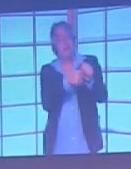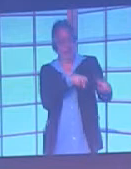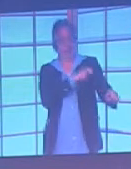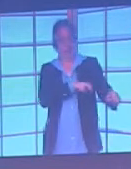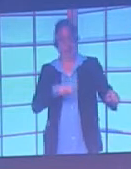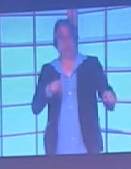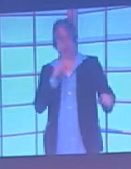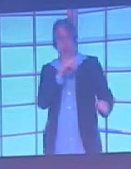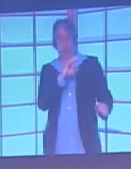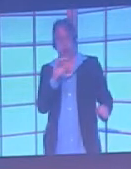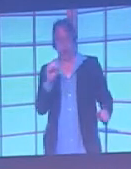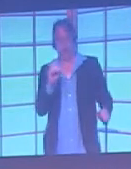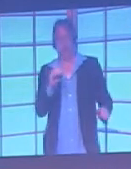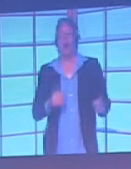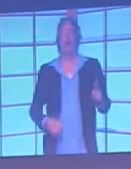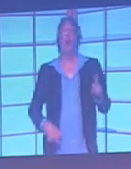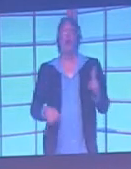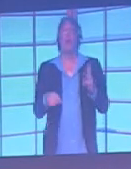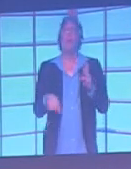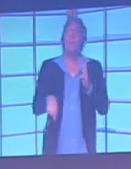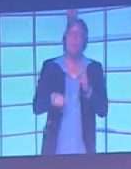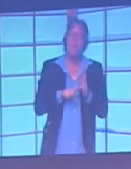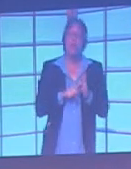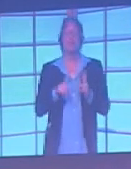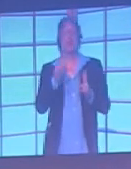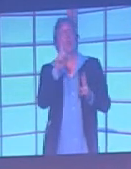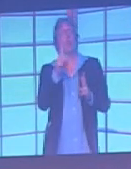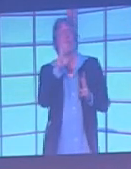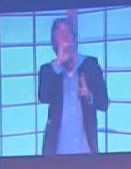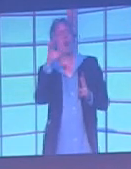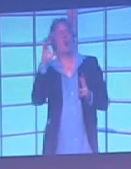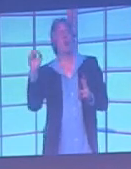also almost 100 easy access